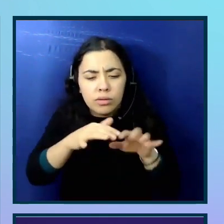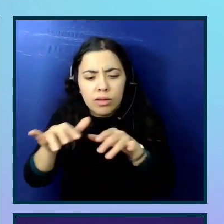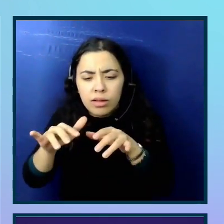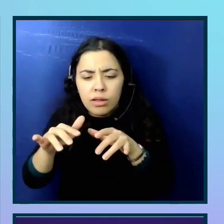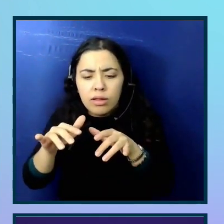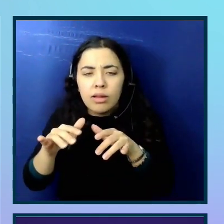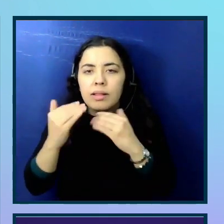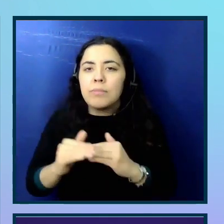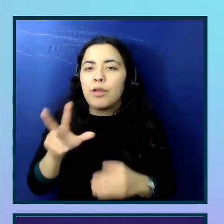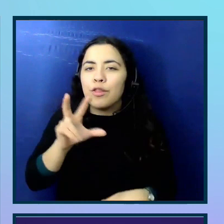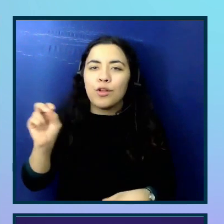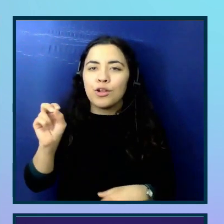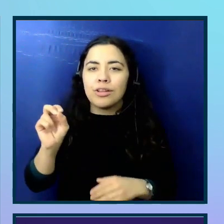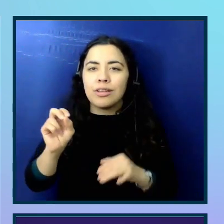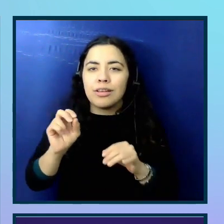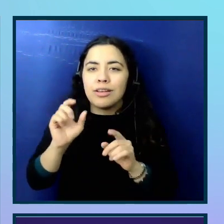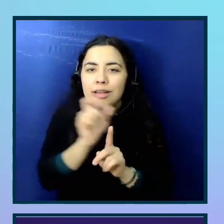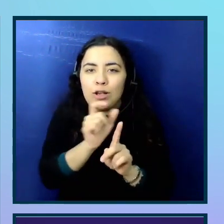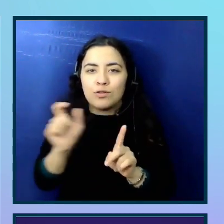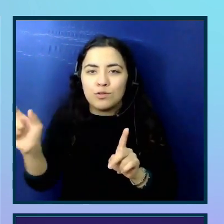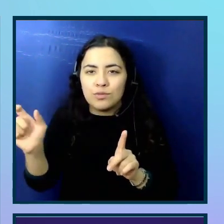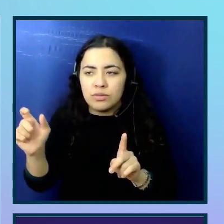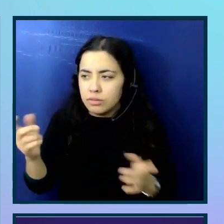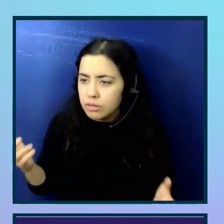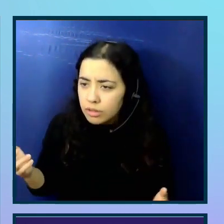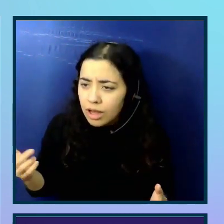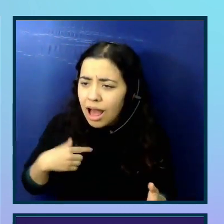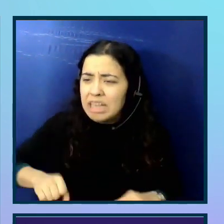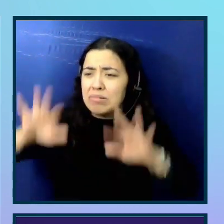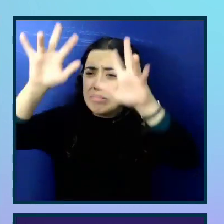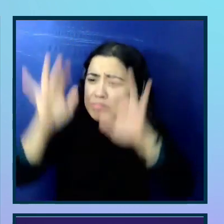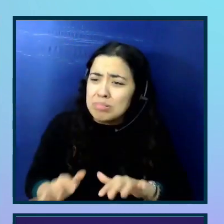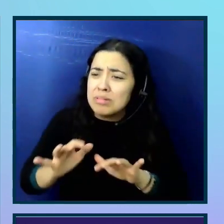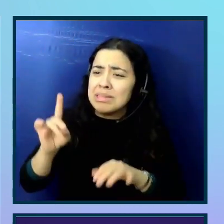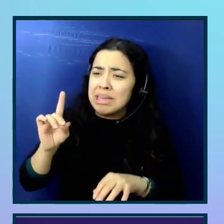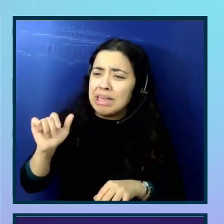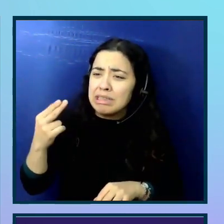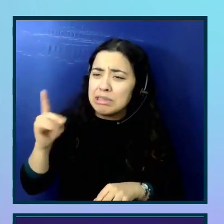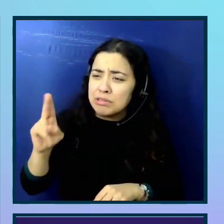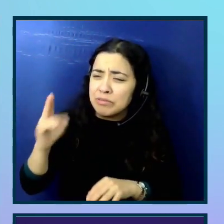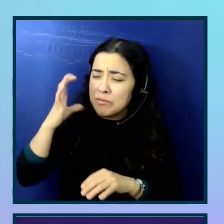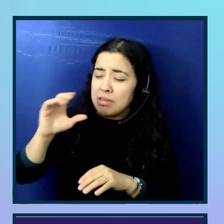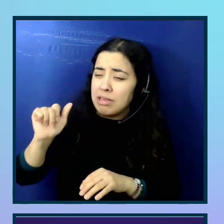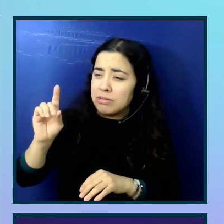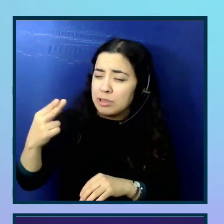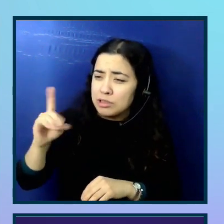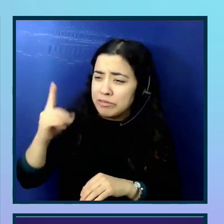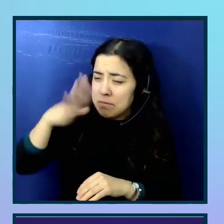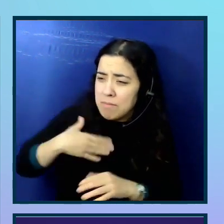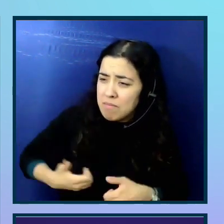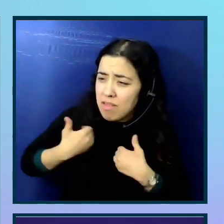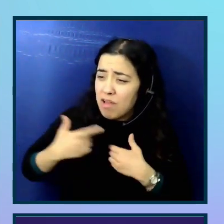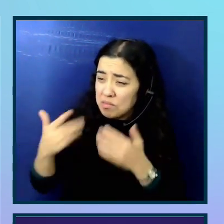whole dissertation on how ADHD has affected my life. You give them 30 character limits. Also, are they, when it comes to text